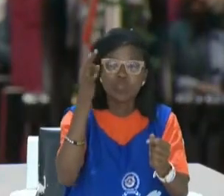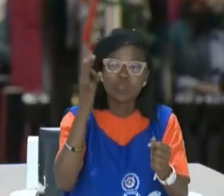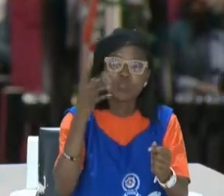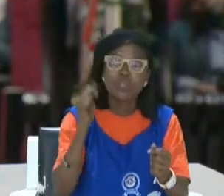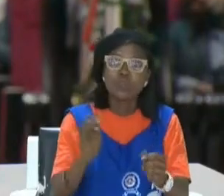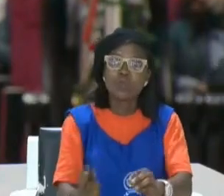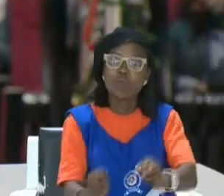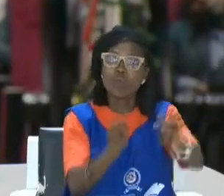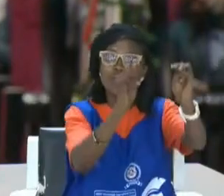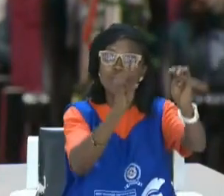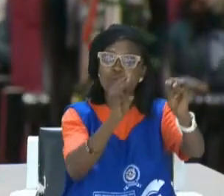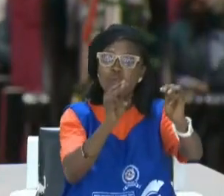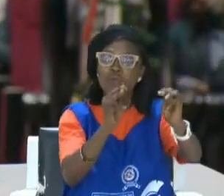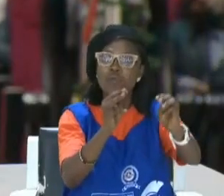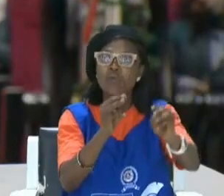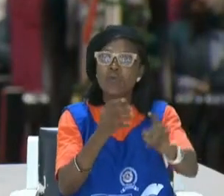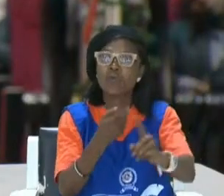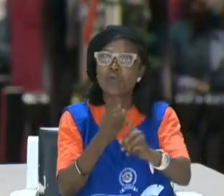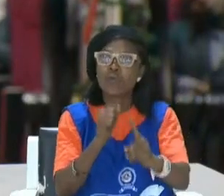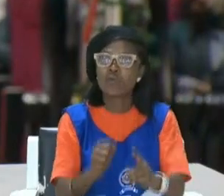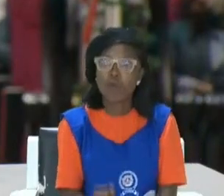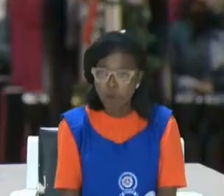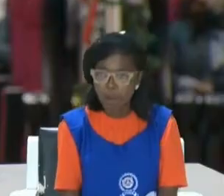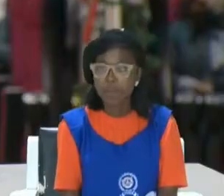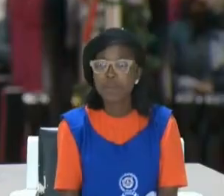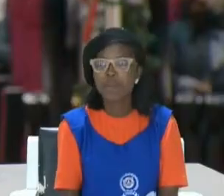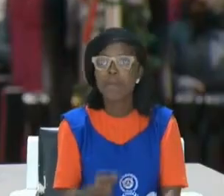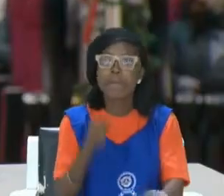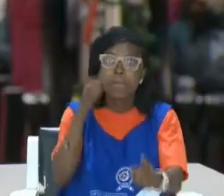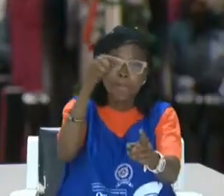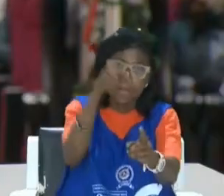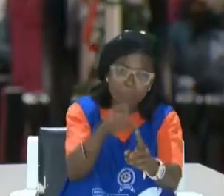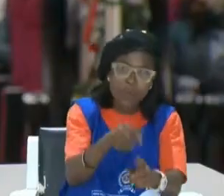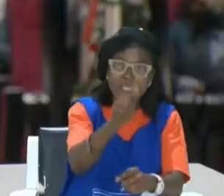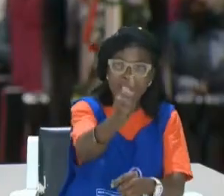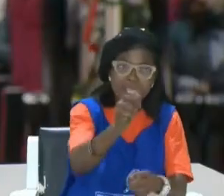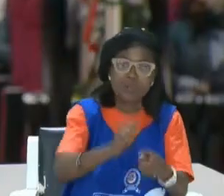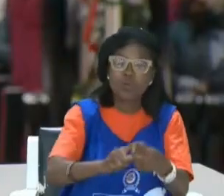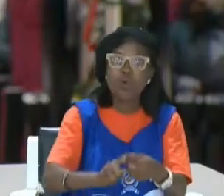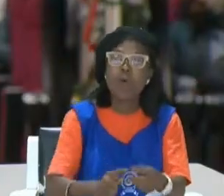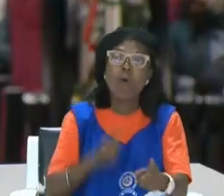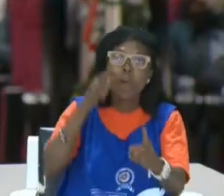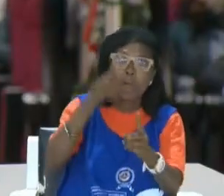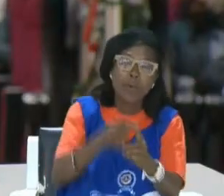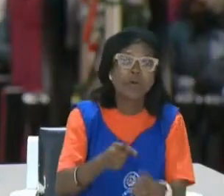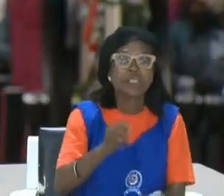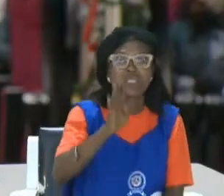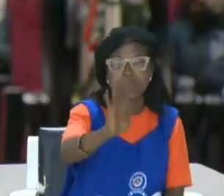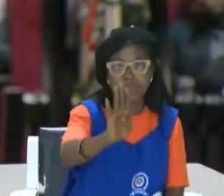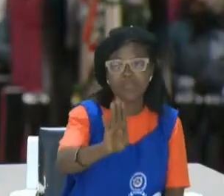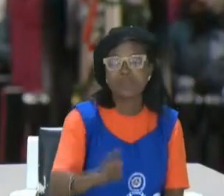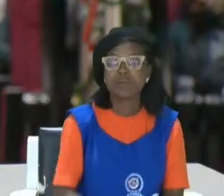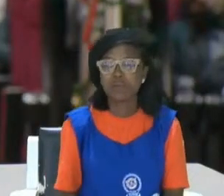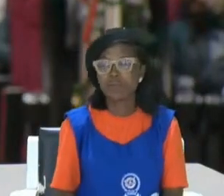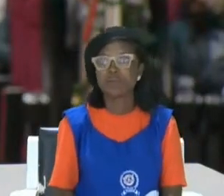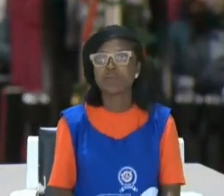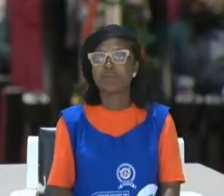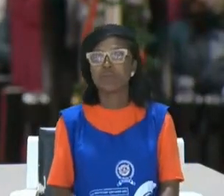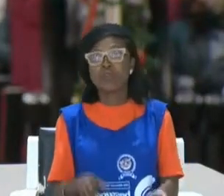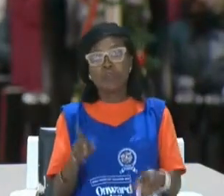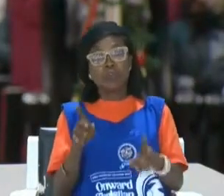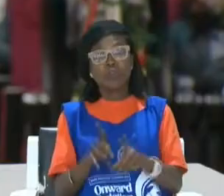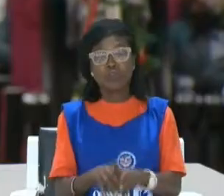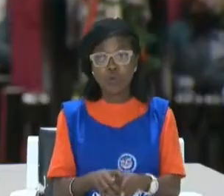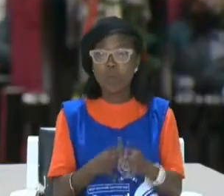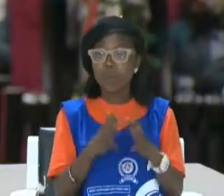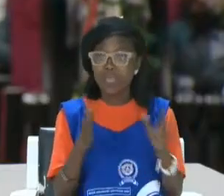you from point A to point B so rapidly that you yourself won't